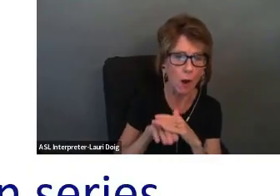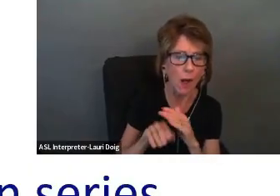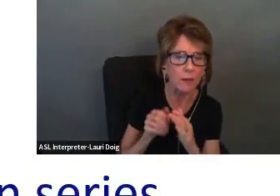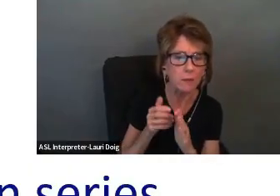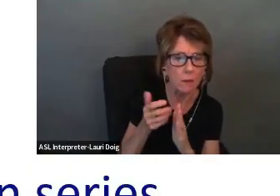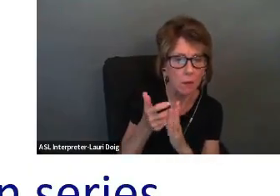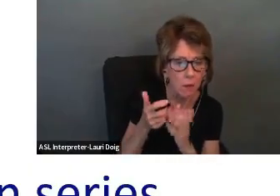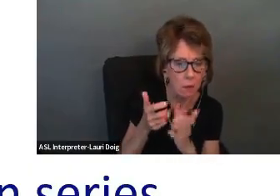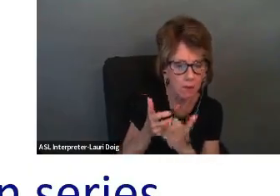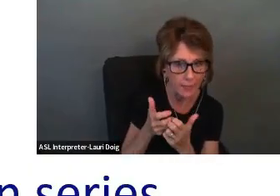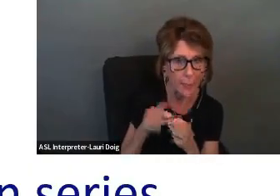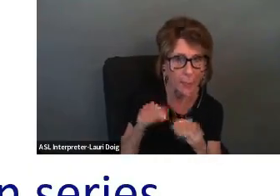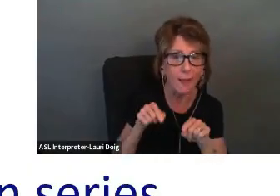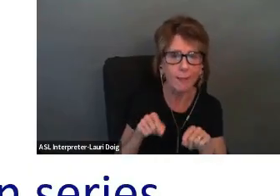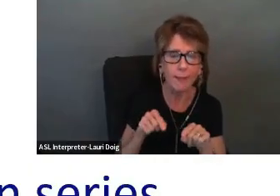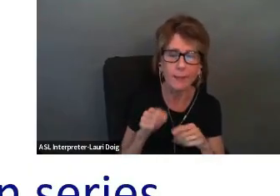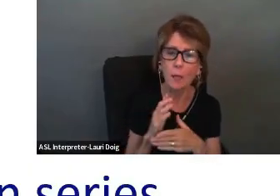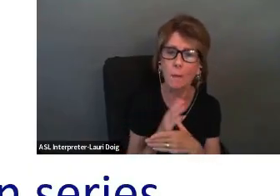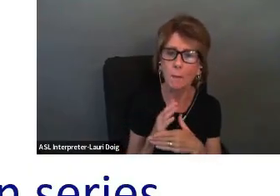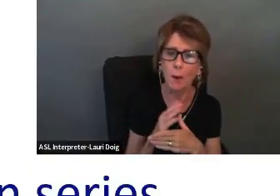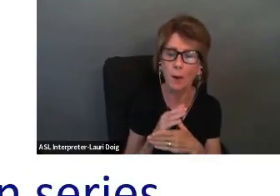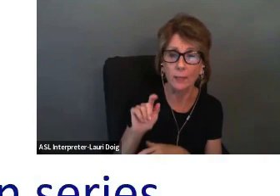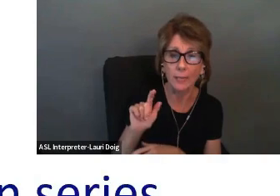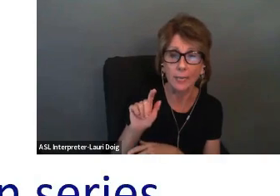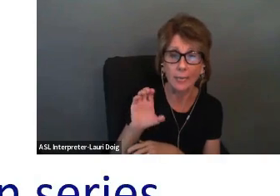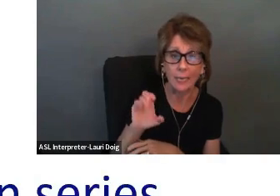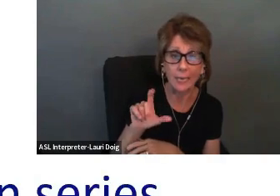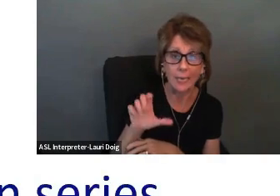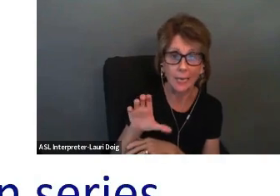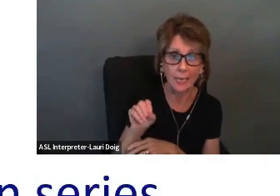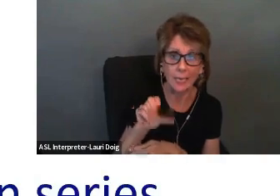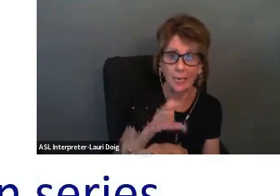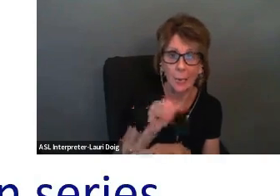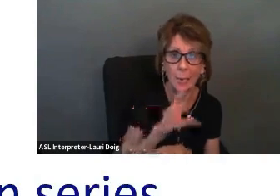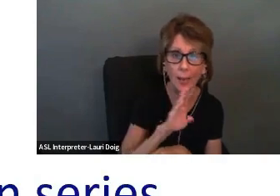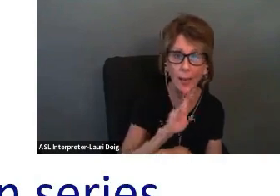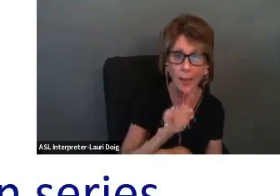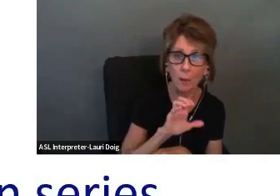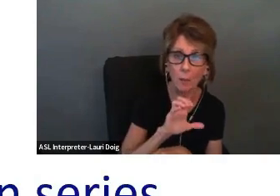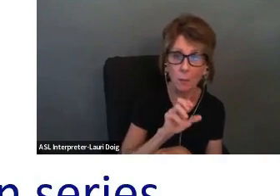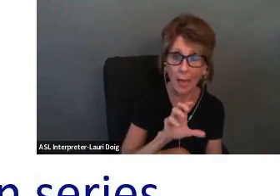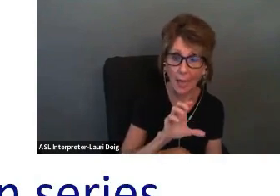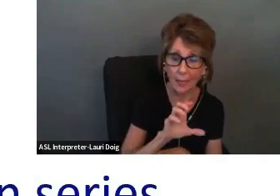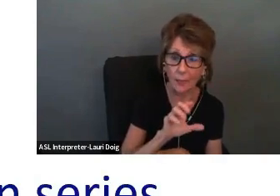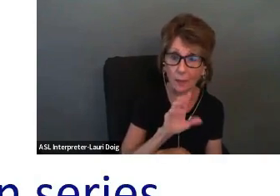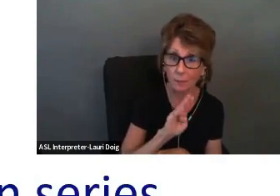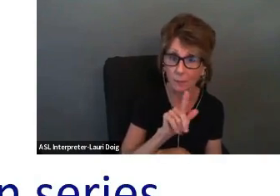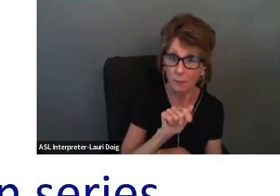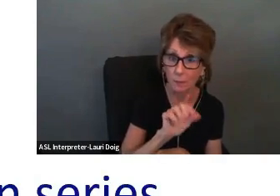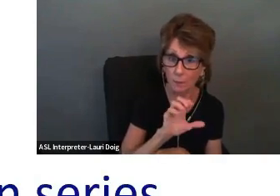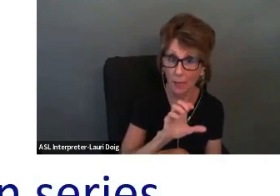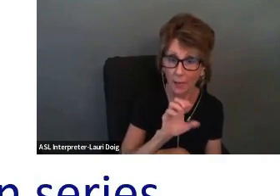Center and CLEO Community Legal Education Ontario. My name is Misha Hussain.